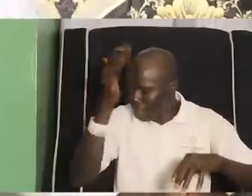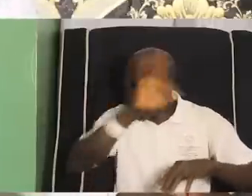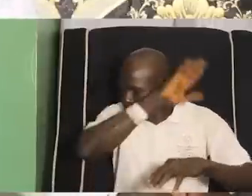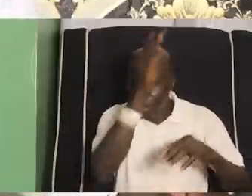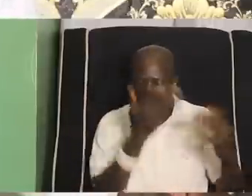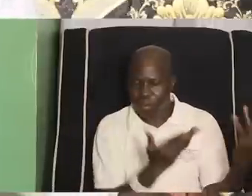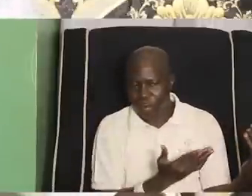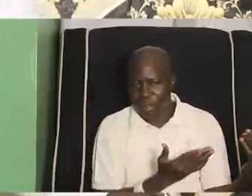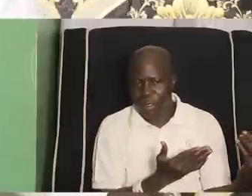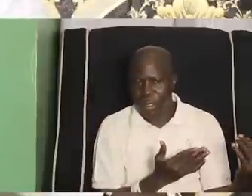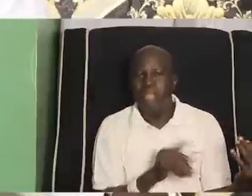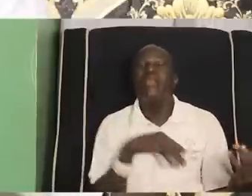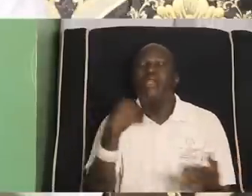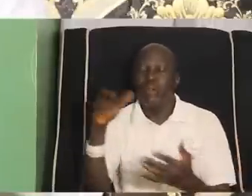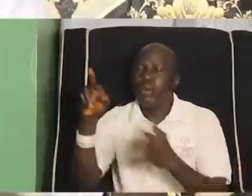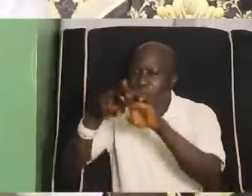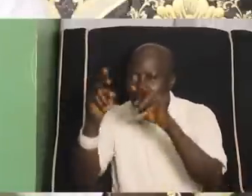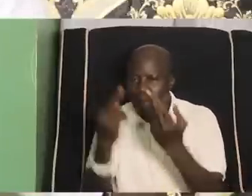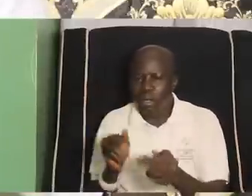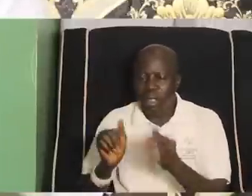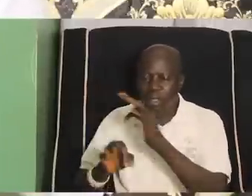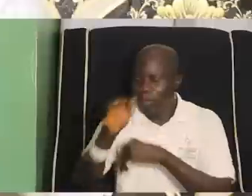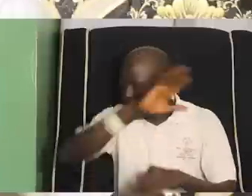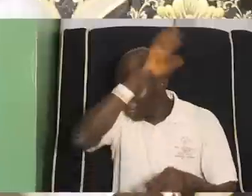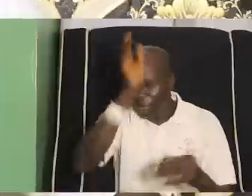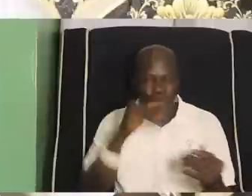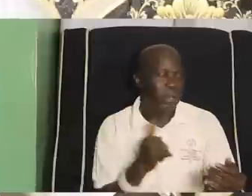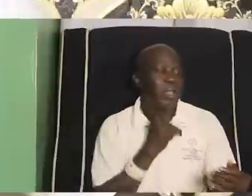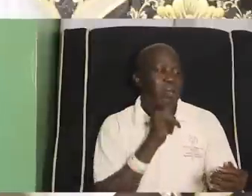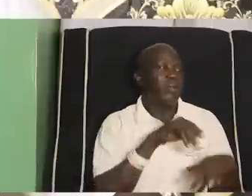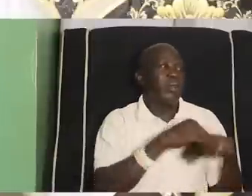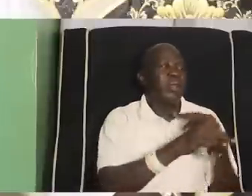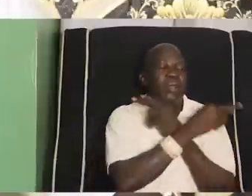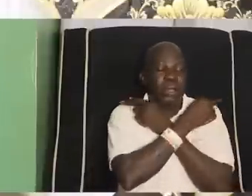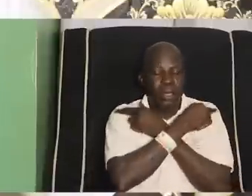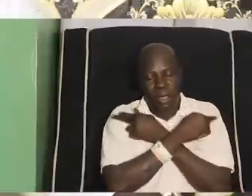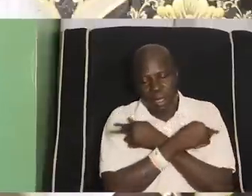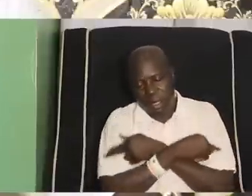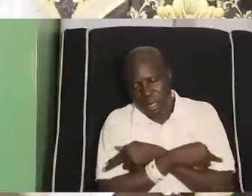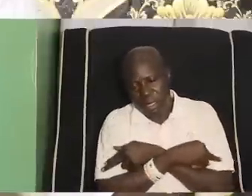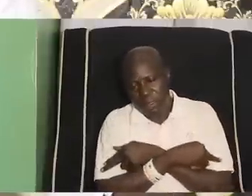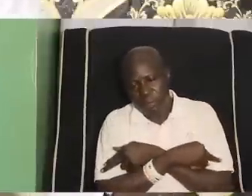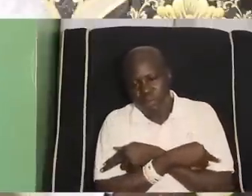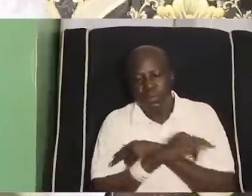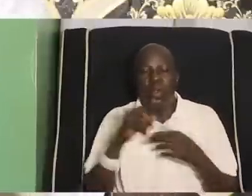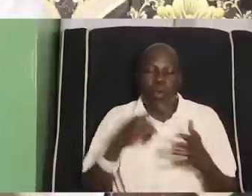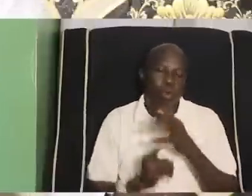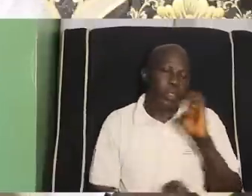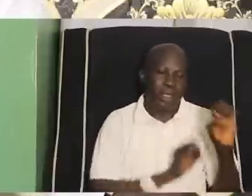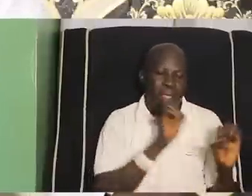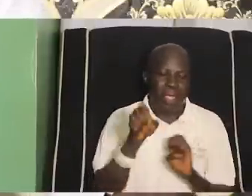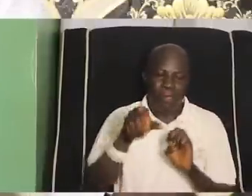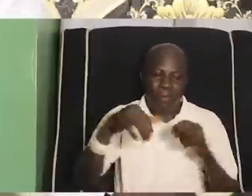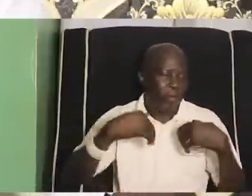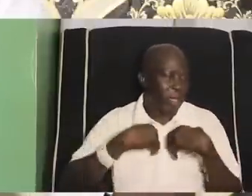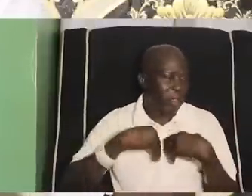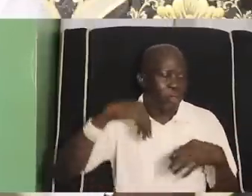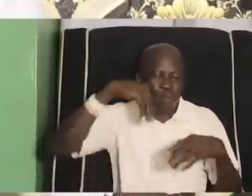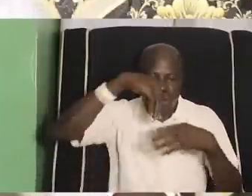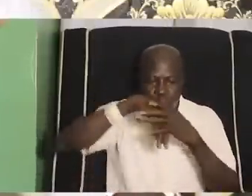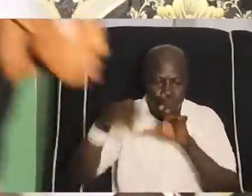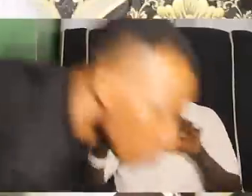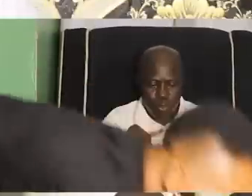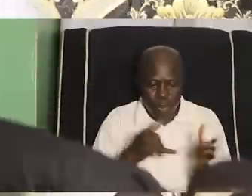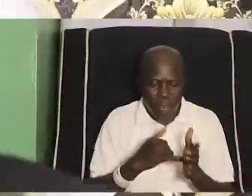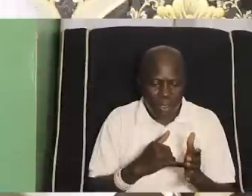baduro? How cow be a cobare? Was he? Oh, Bobotia